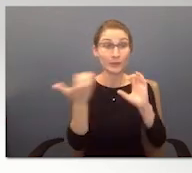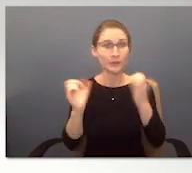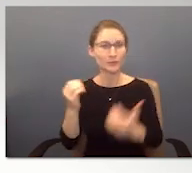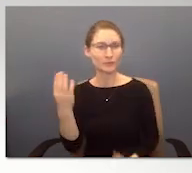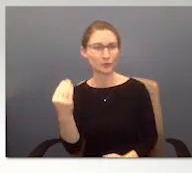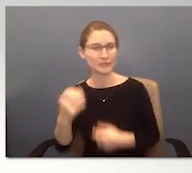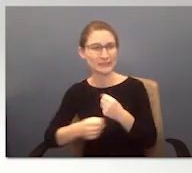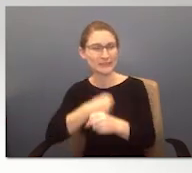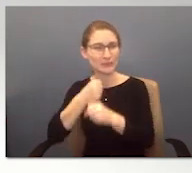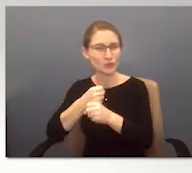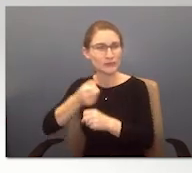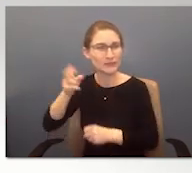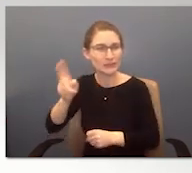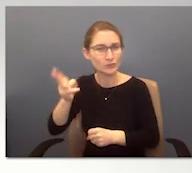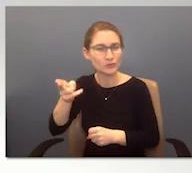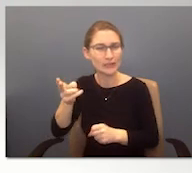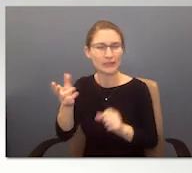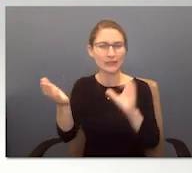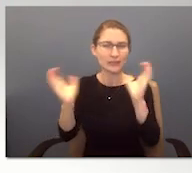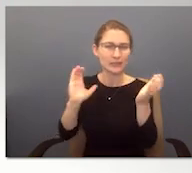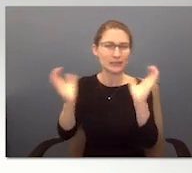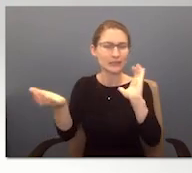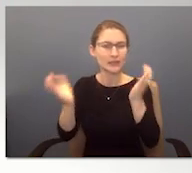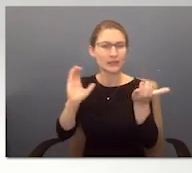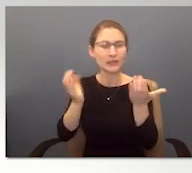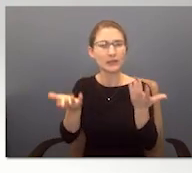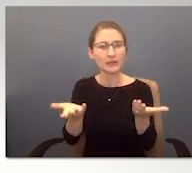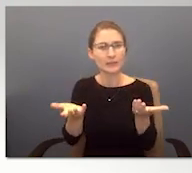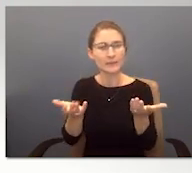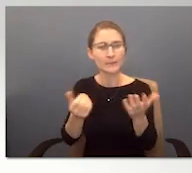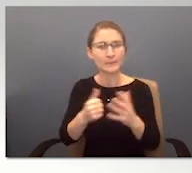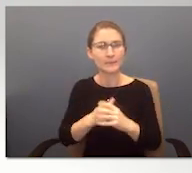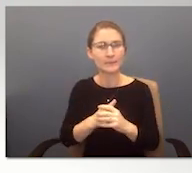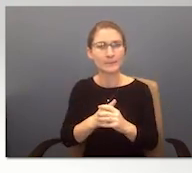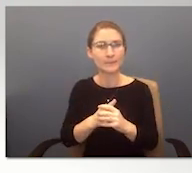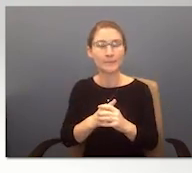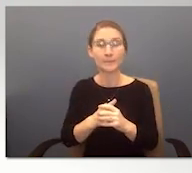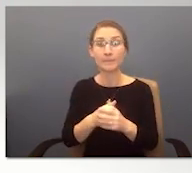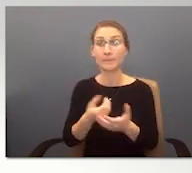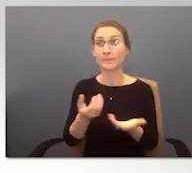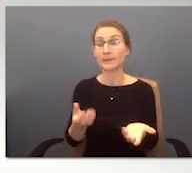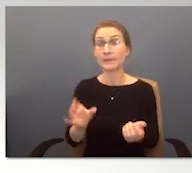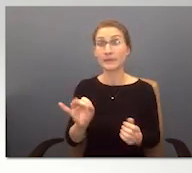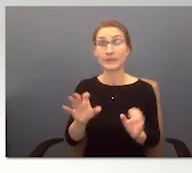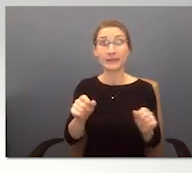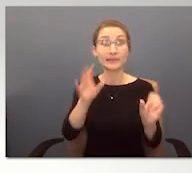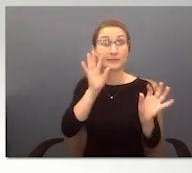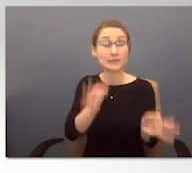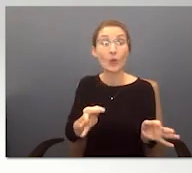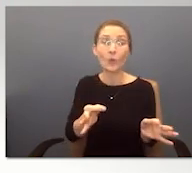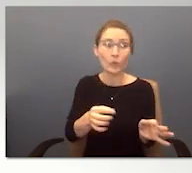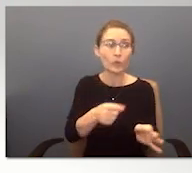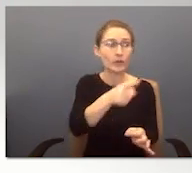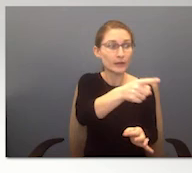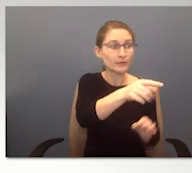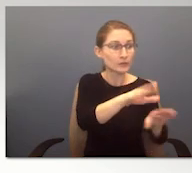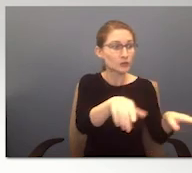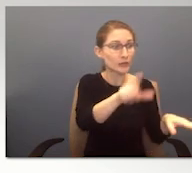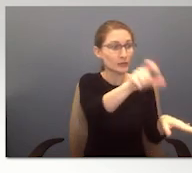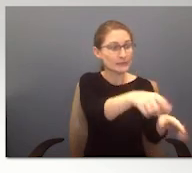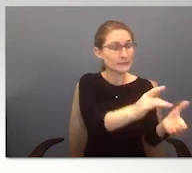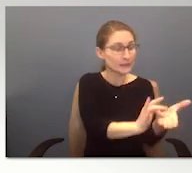If doctors are saying, hey, this child needs this medicine, this child needs this type of bed, Mm-hmm. why,